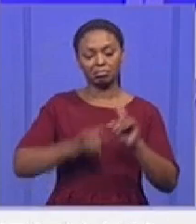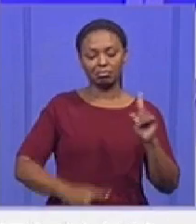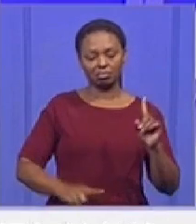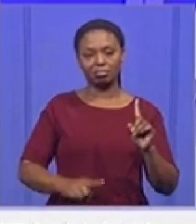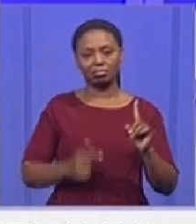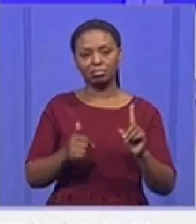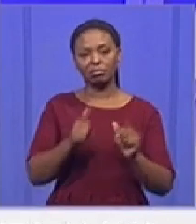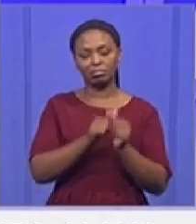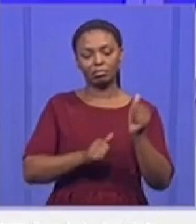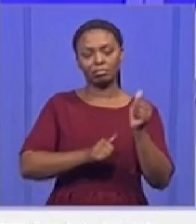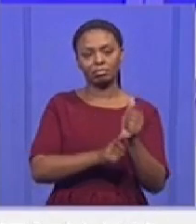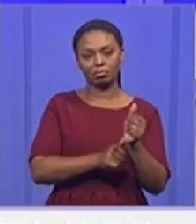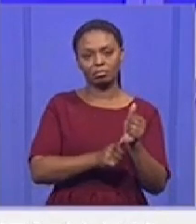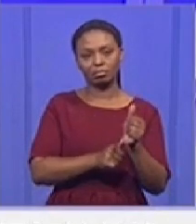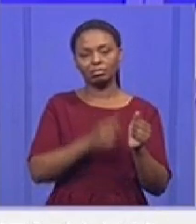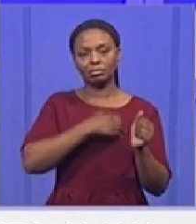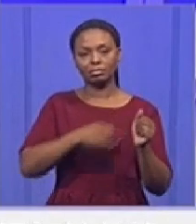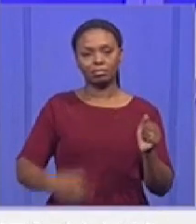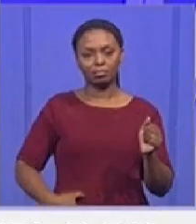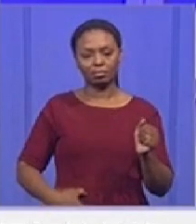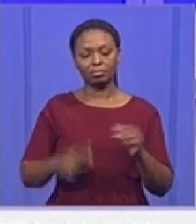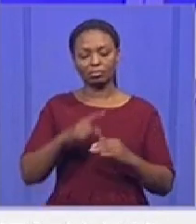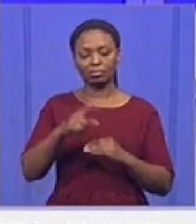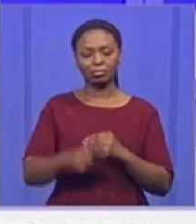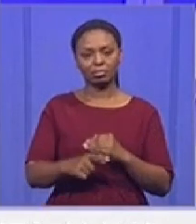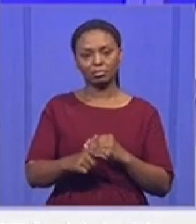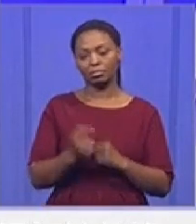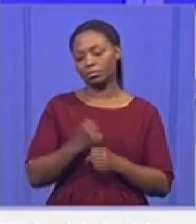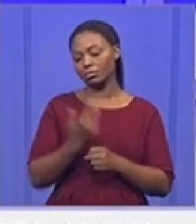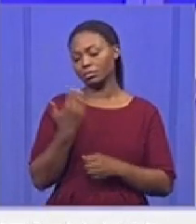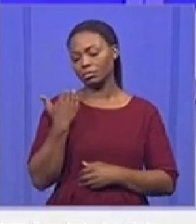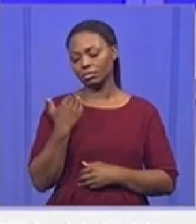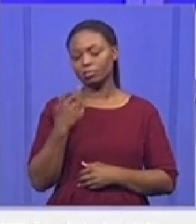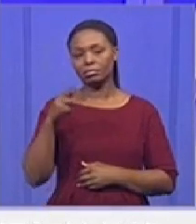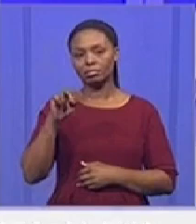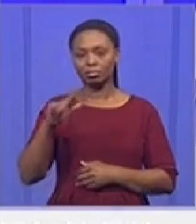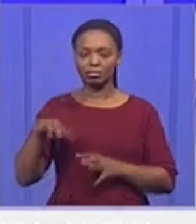ba ANC kwa conferenceng ya Lekoko ke Paul Mashatile.